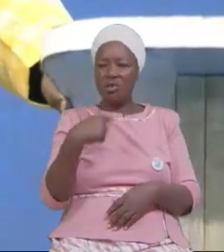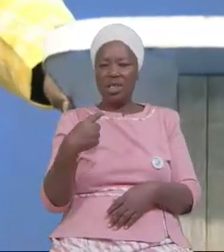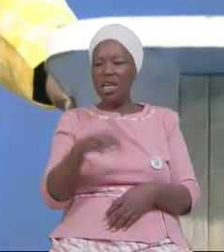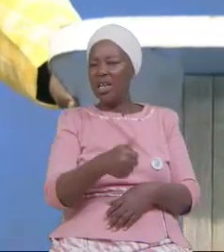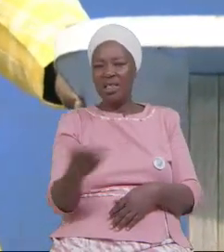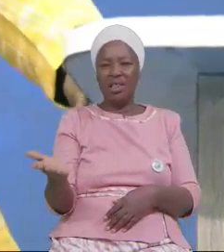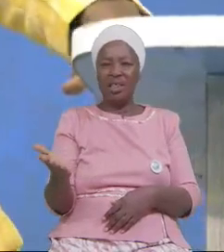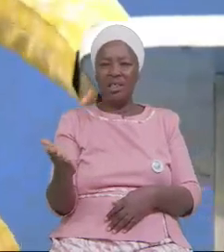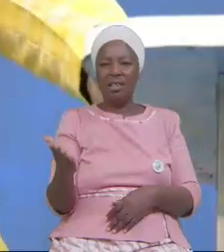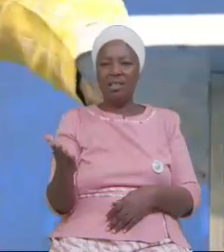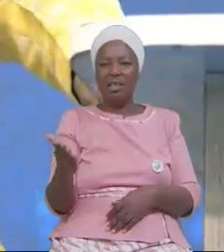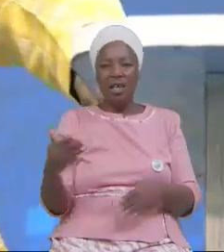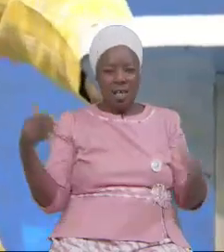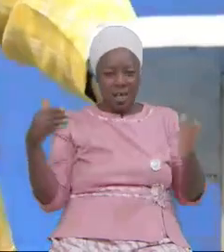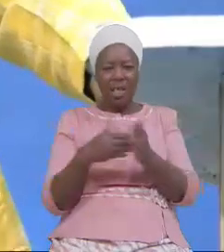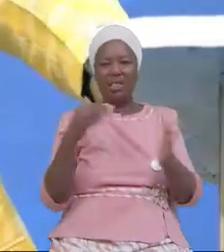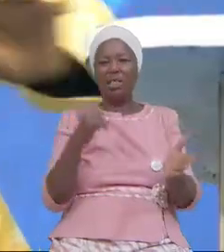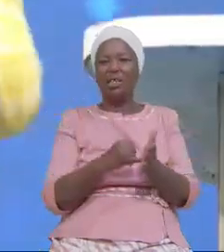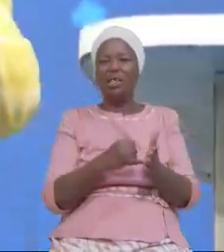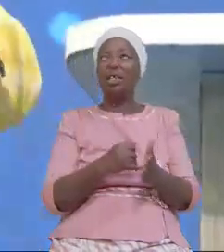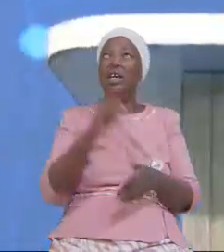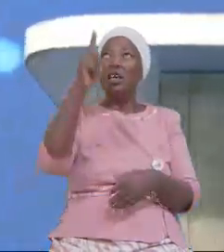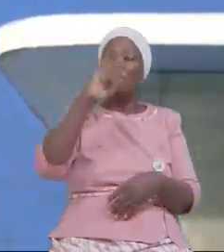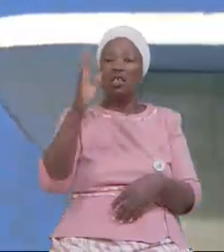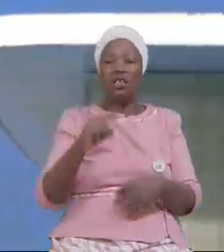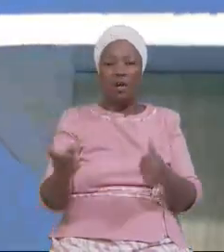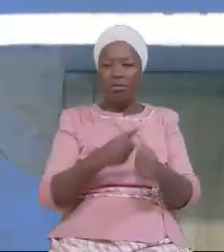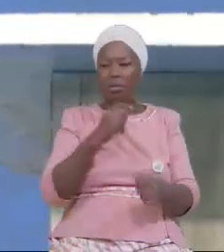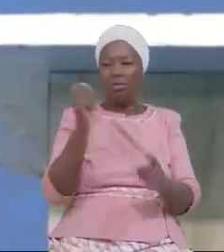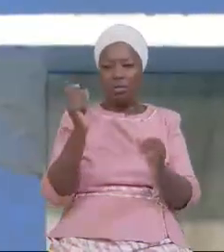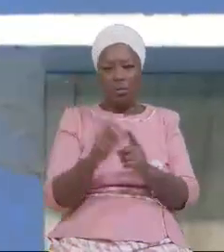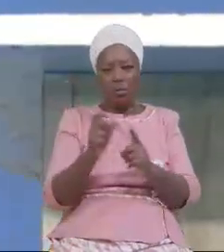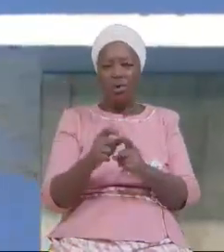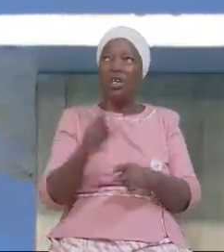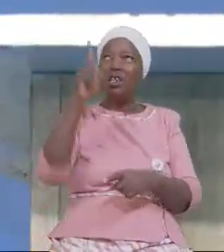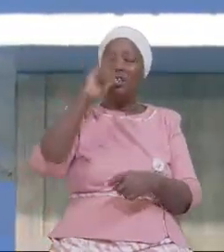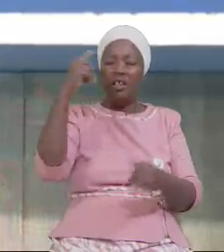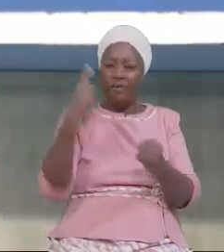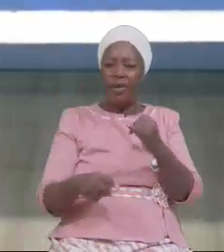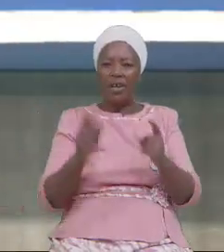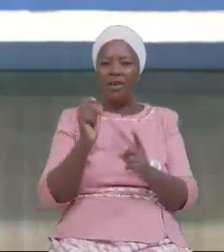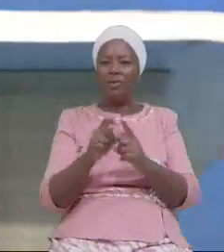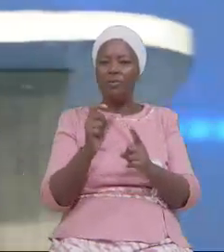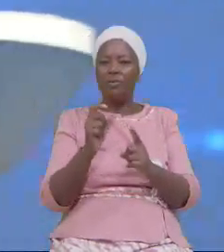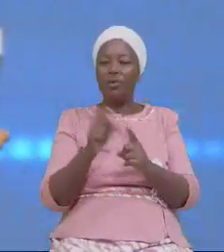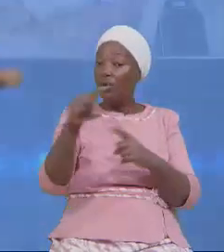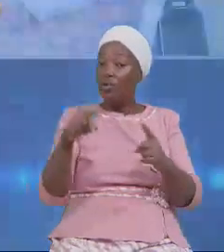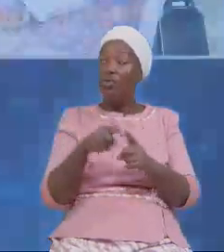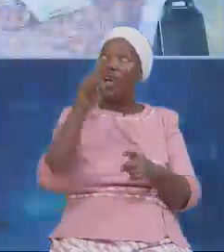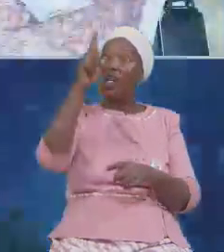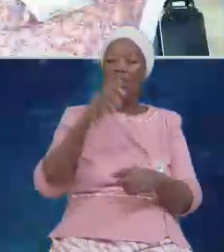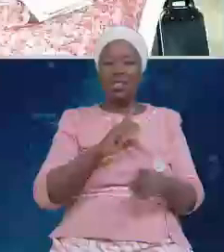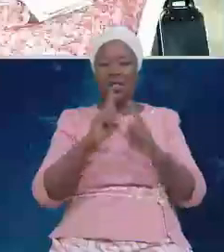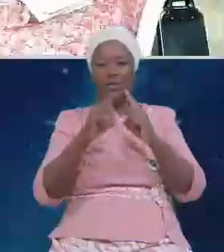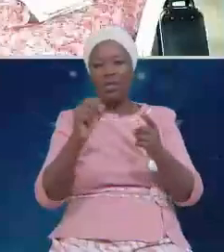anything contrary. He is the foremost word. He is the final word. When he speaks